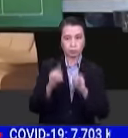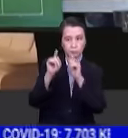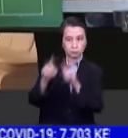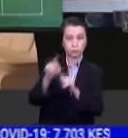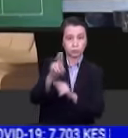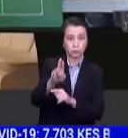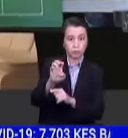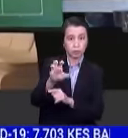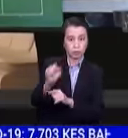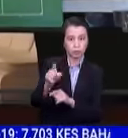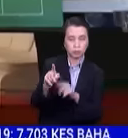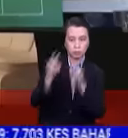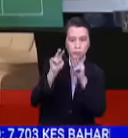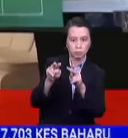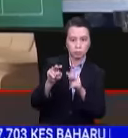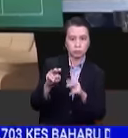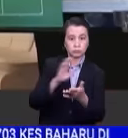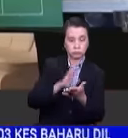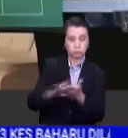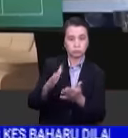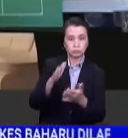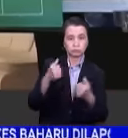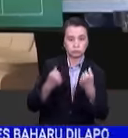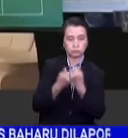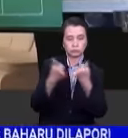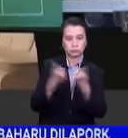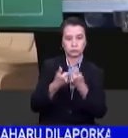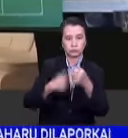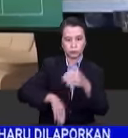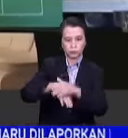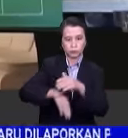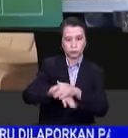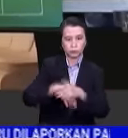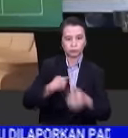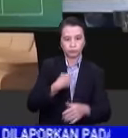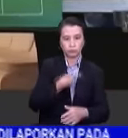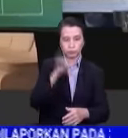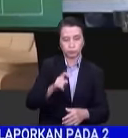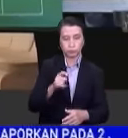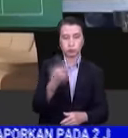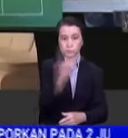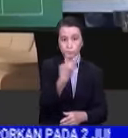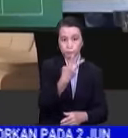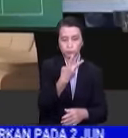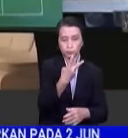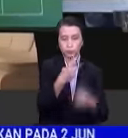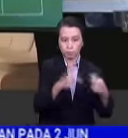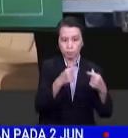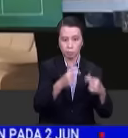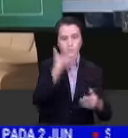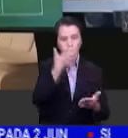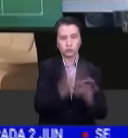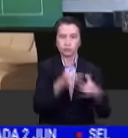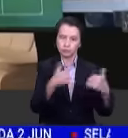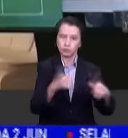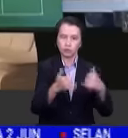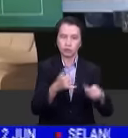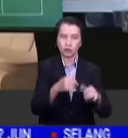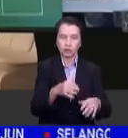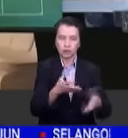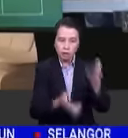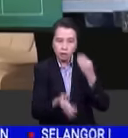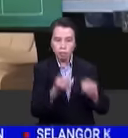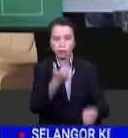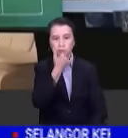score. No one look at nice football. So the good thing is we've learned from these two games. It's good that we play this game. We've learned from our mistakes.